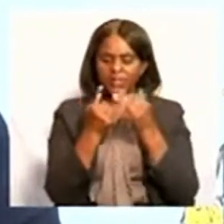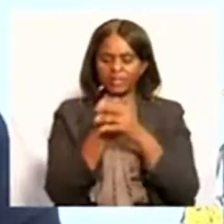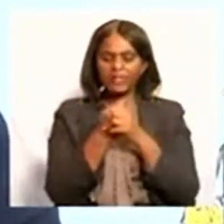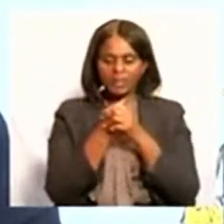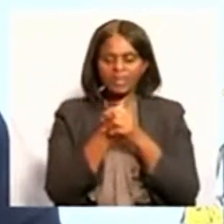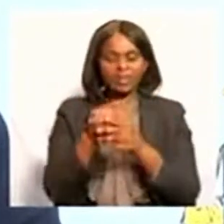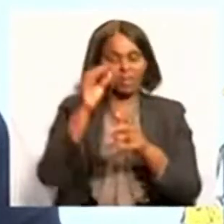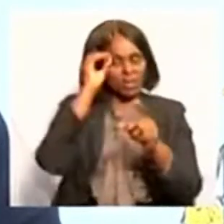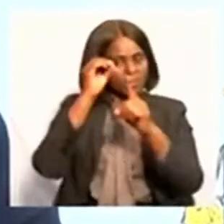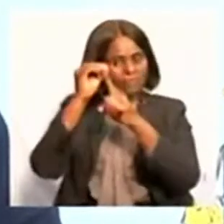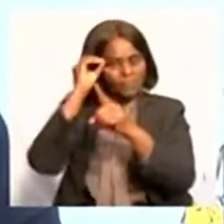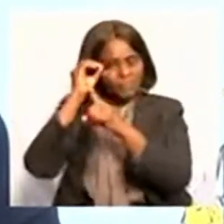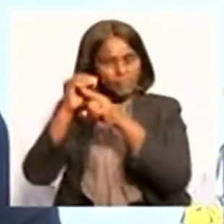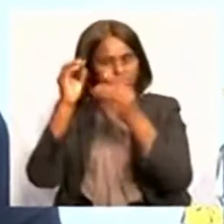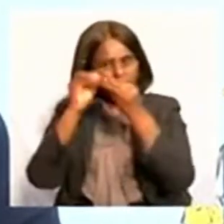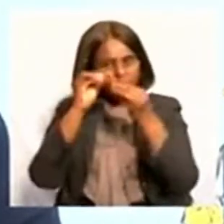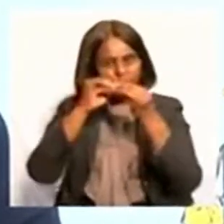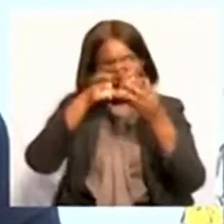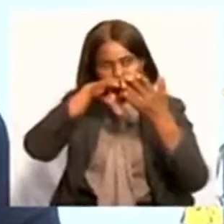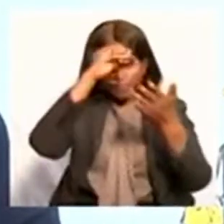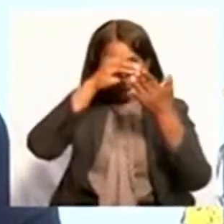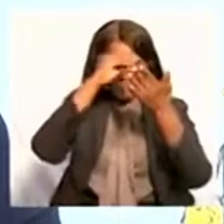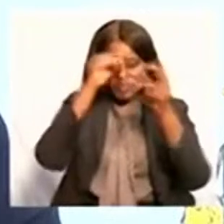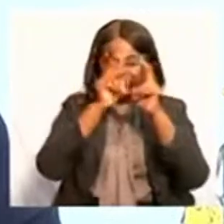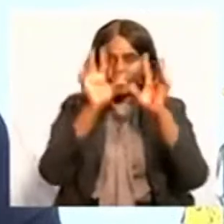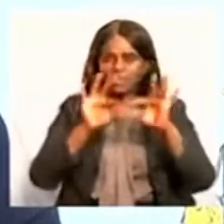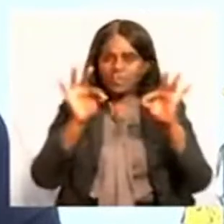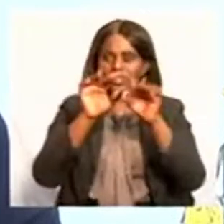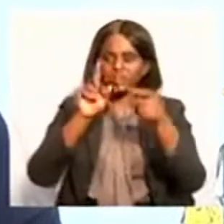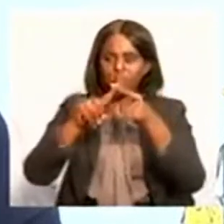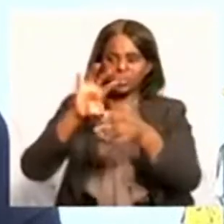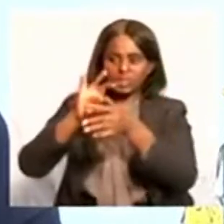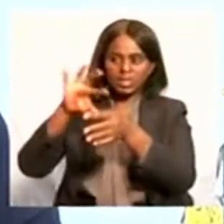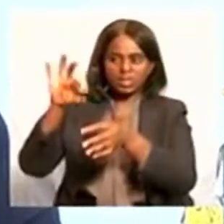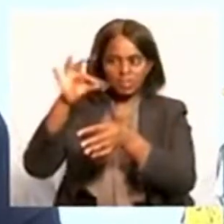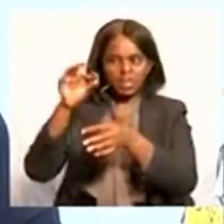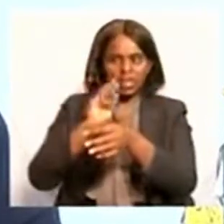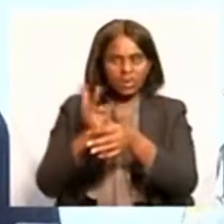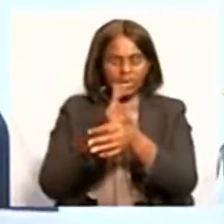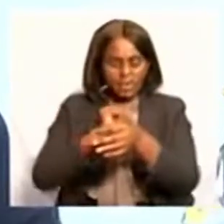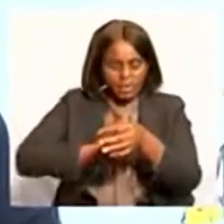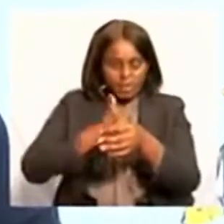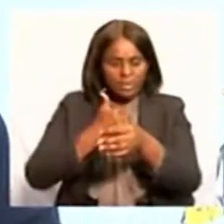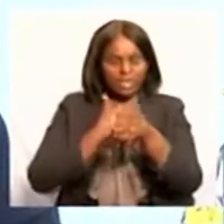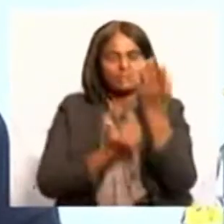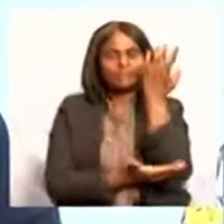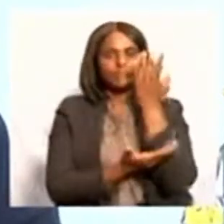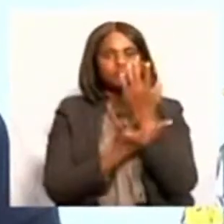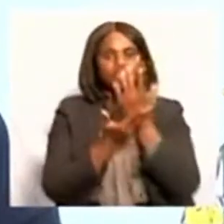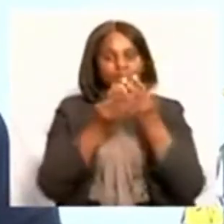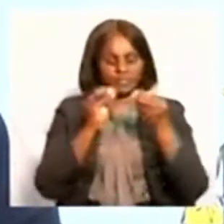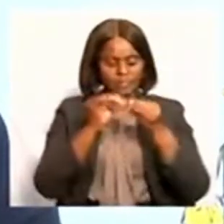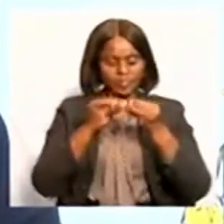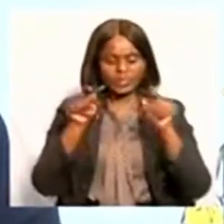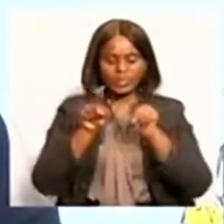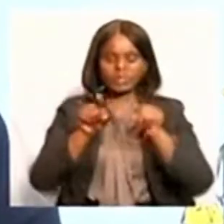the objective of remaining relevant to our stakeholders, where we've enhanced our auditing processes